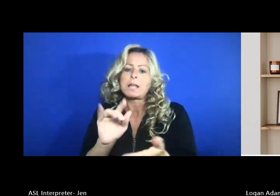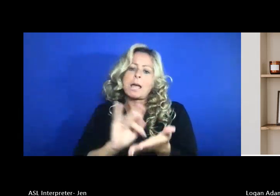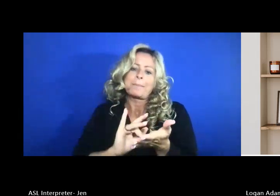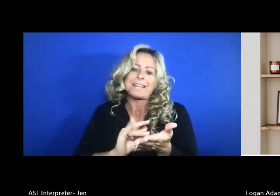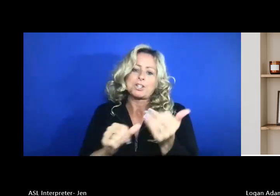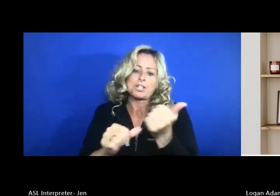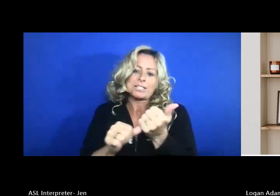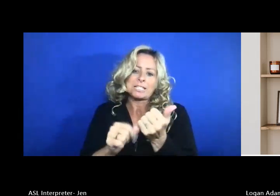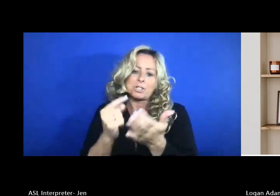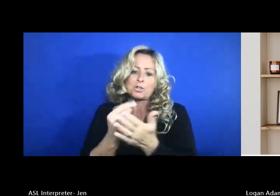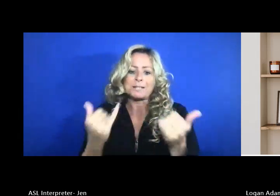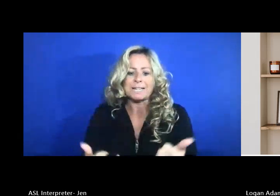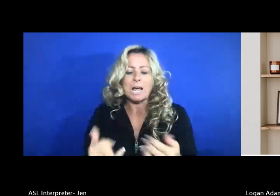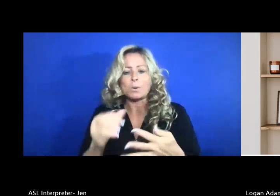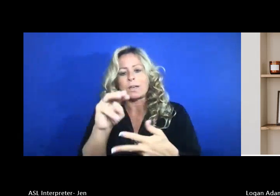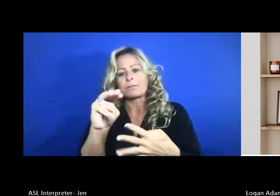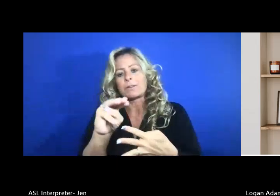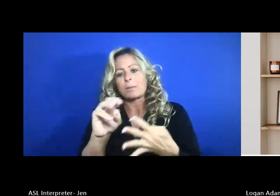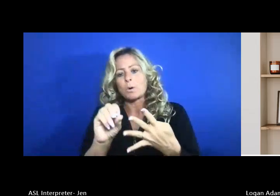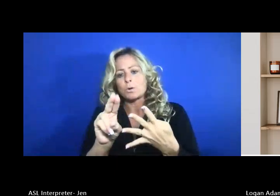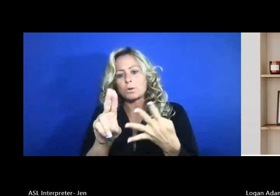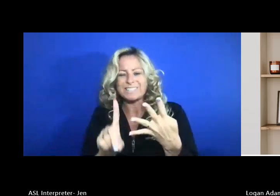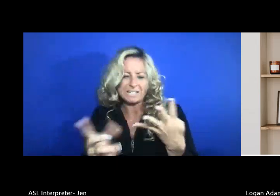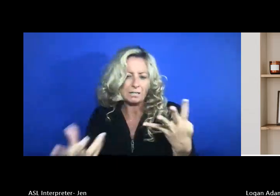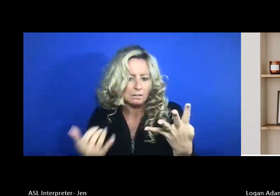medications for opioid use disorder. And